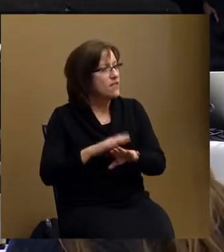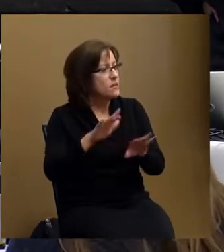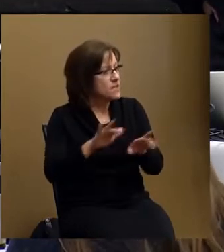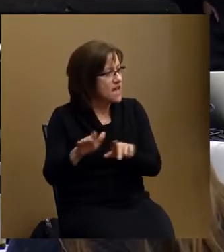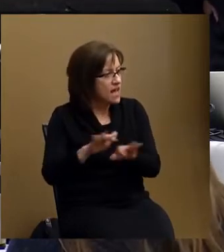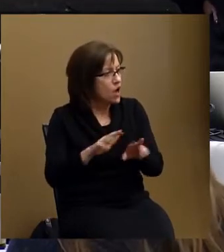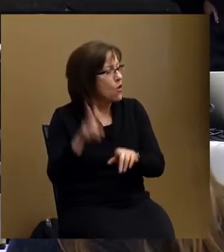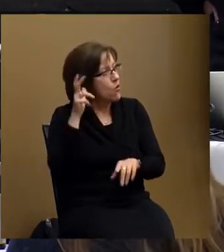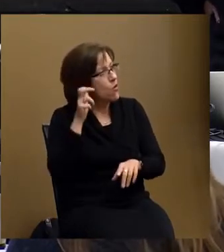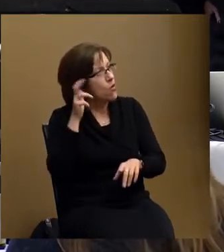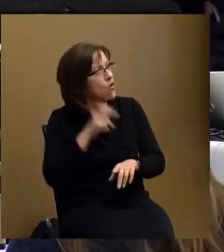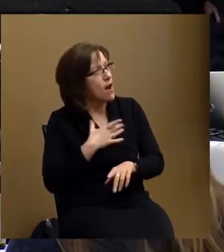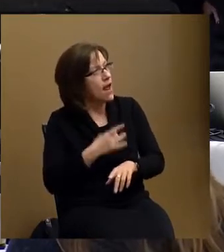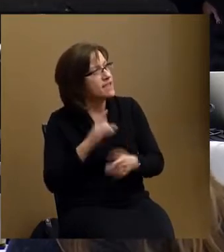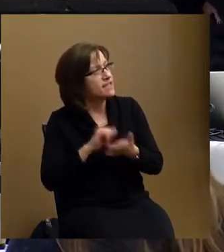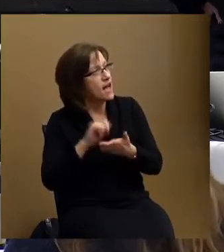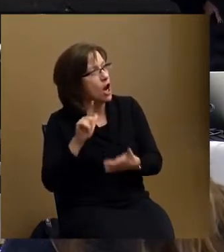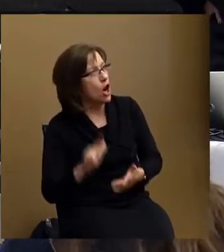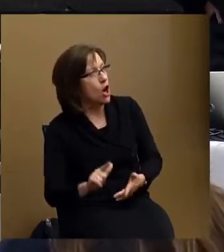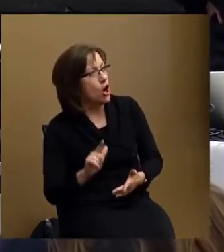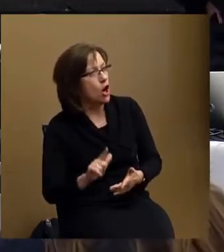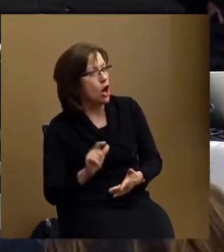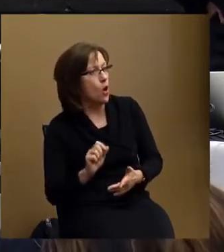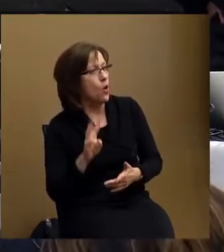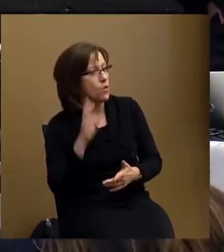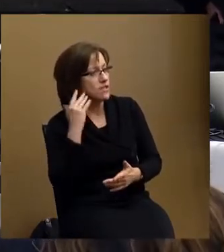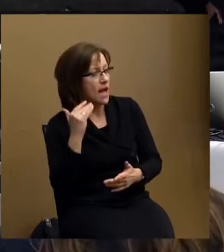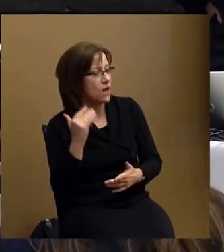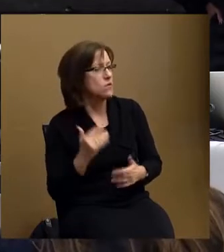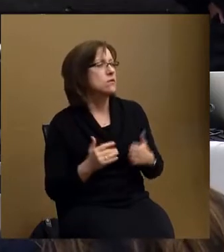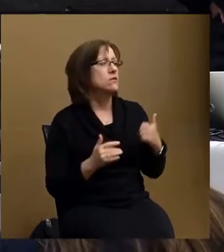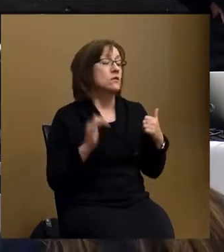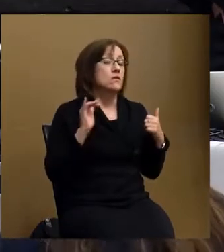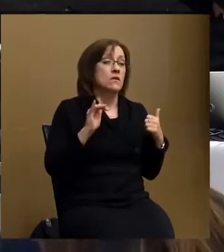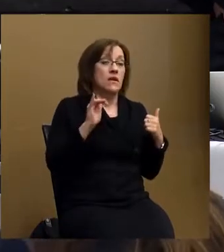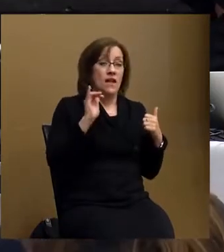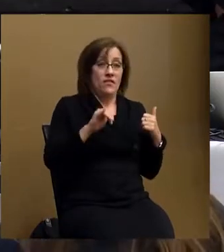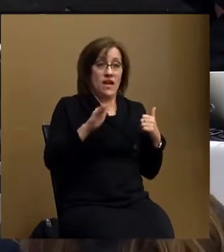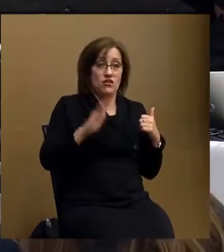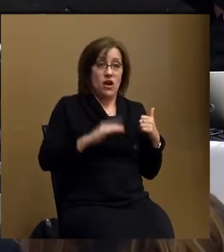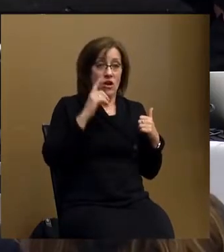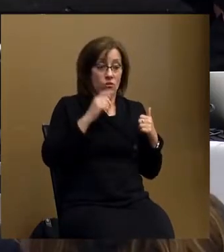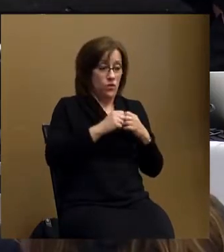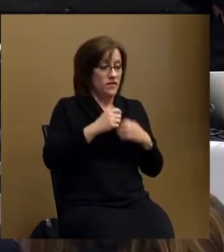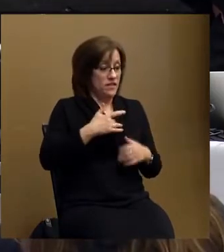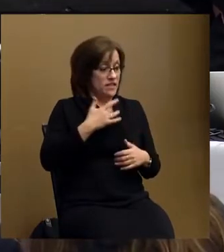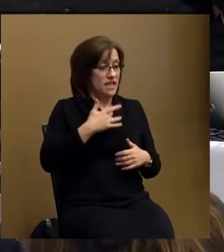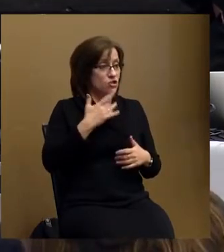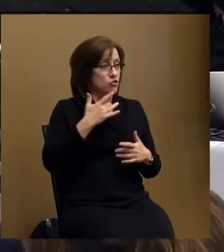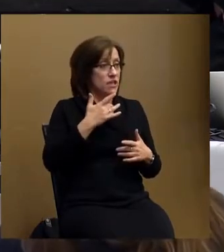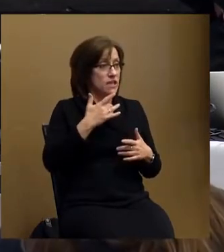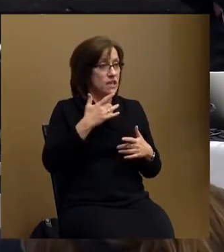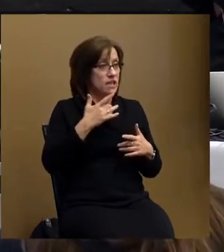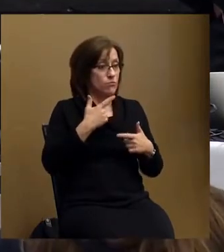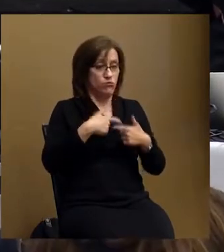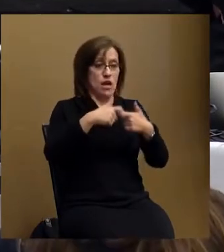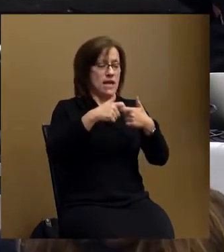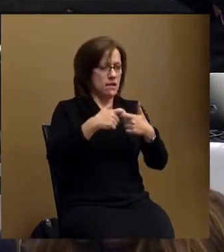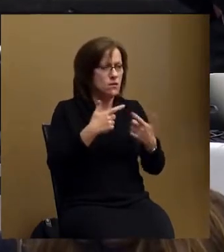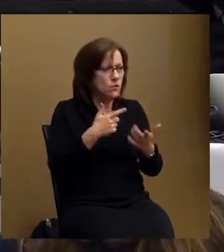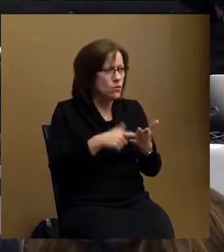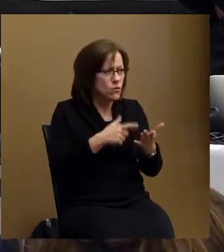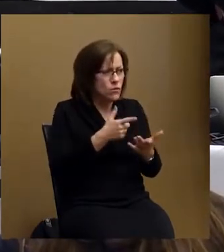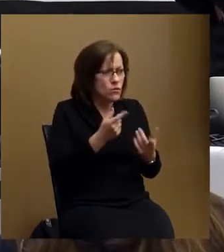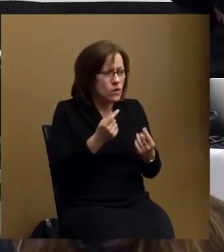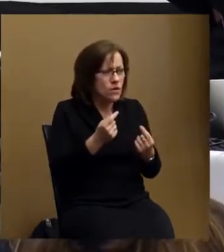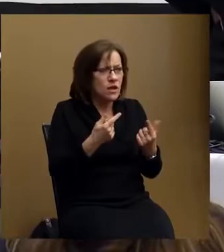Gotcha. So for a child like that, with your sensory breaks, what are you doing? Like, because I would probably make a